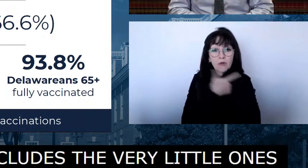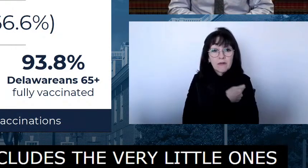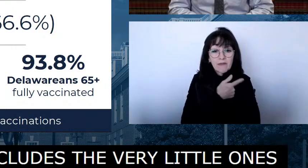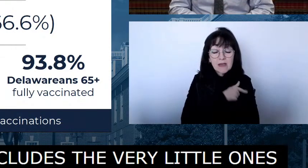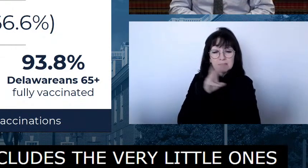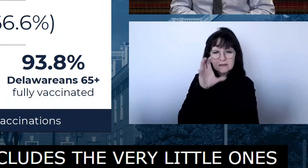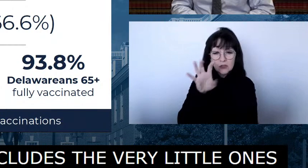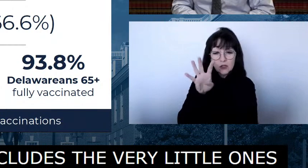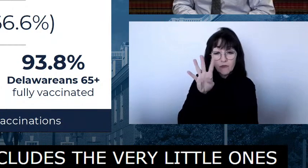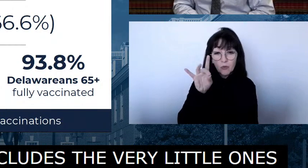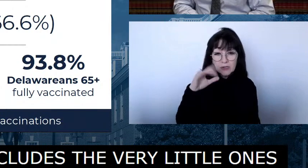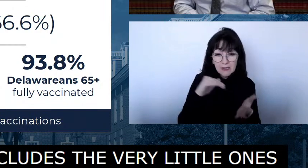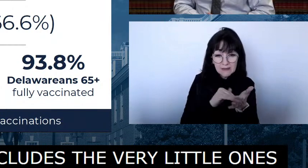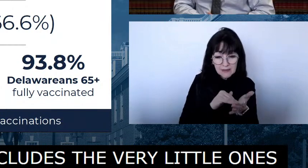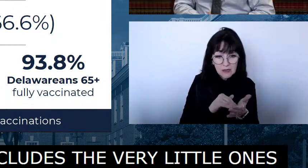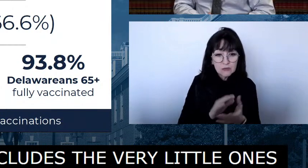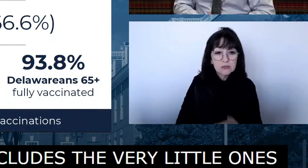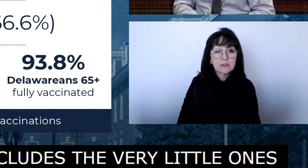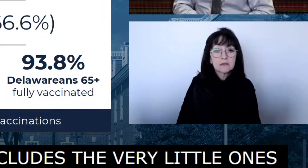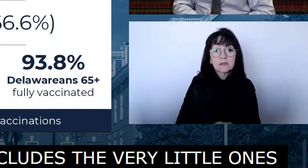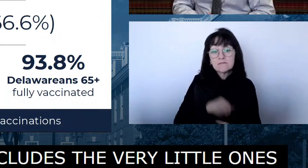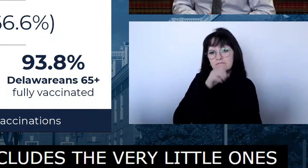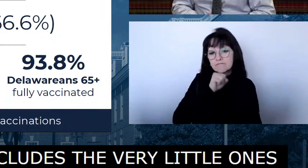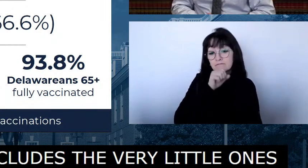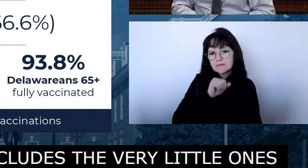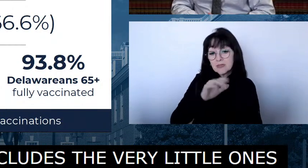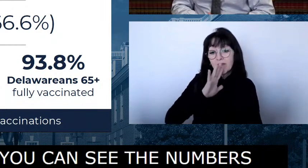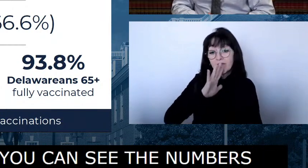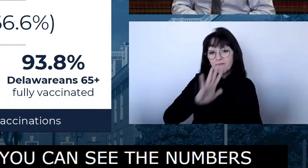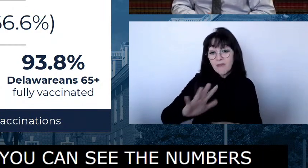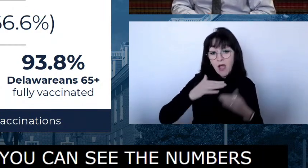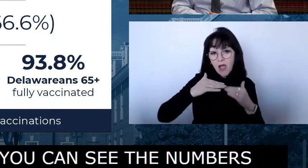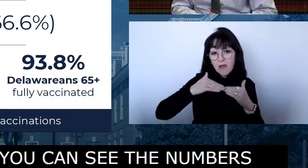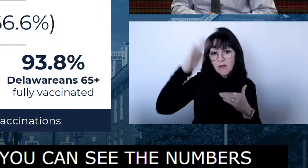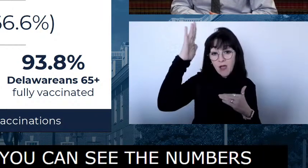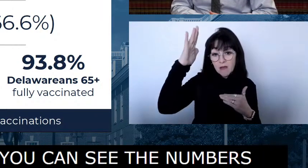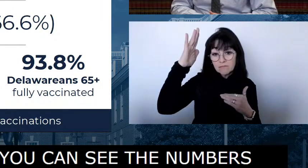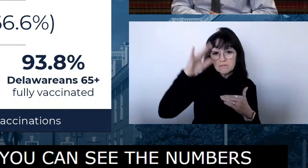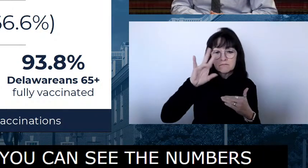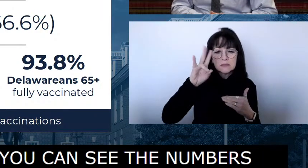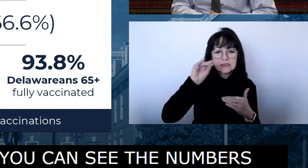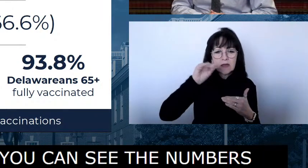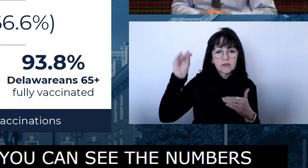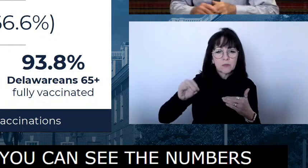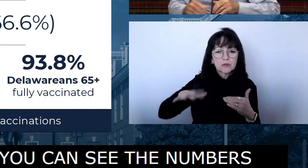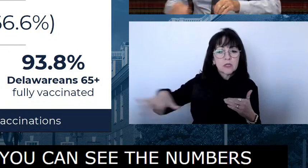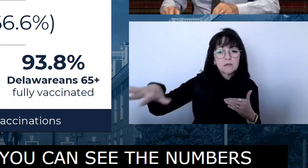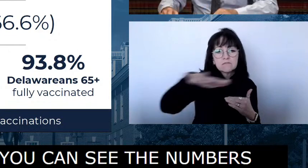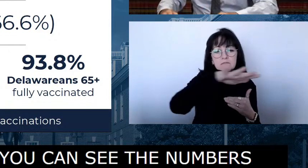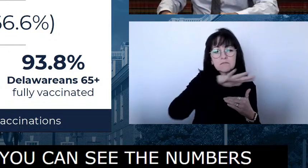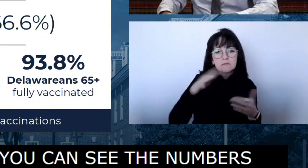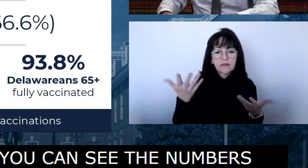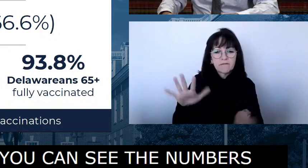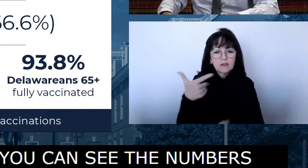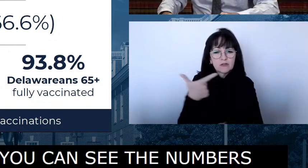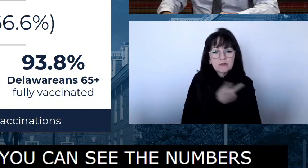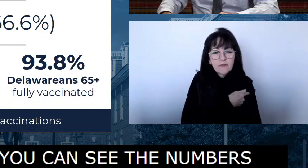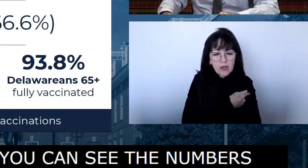age groups, age 5 and over, 70% fully vaccinated, 65 and older,